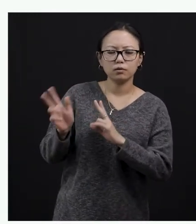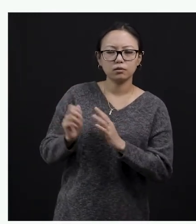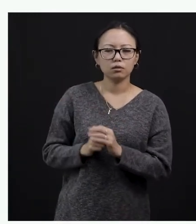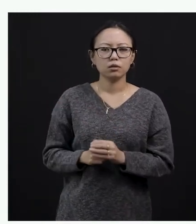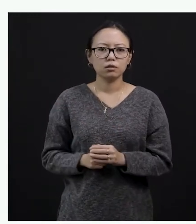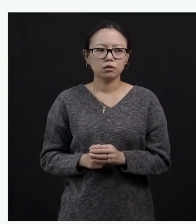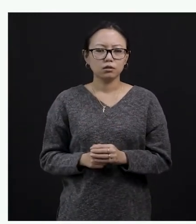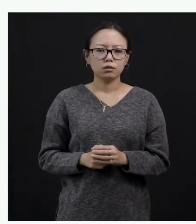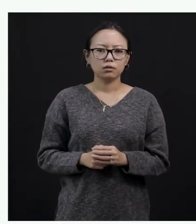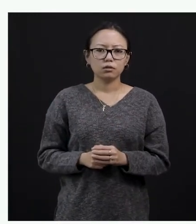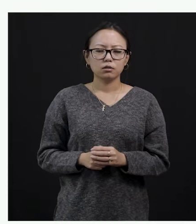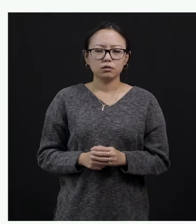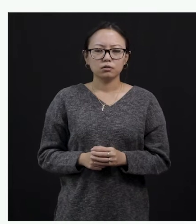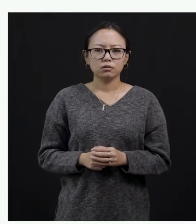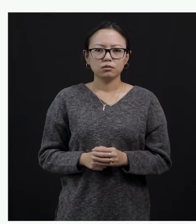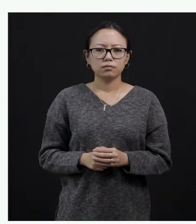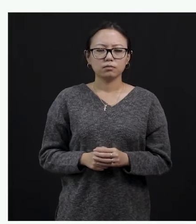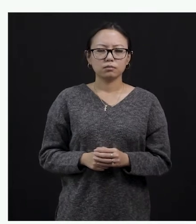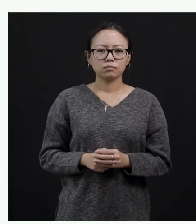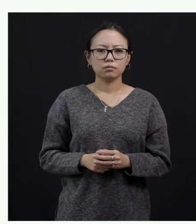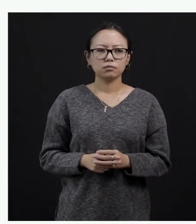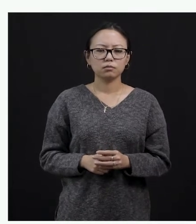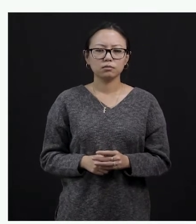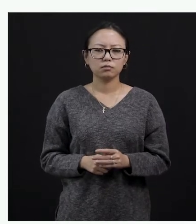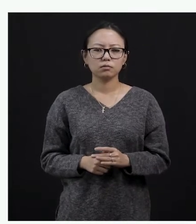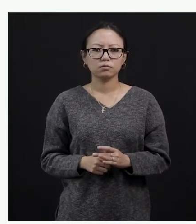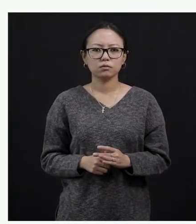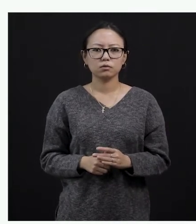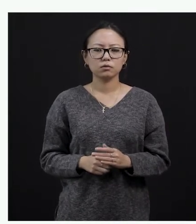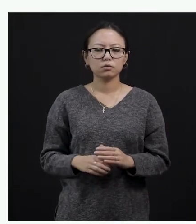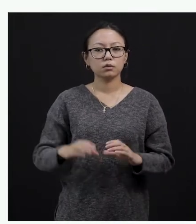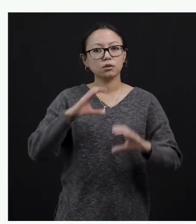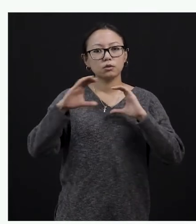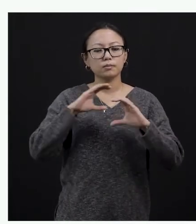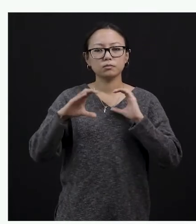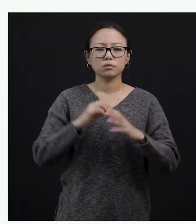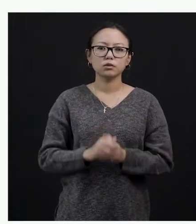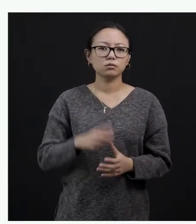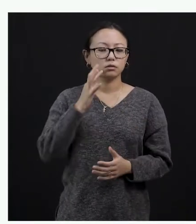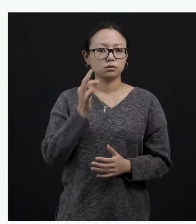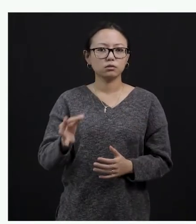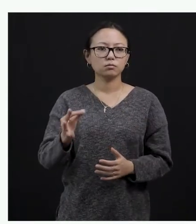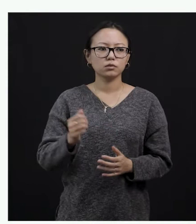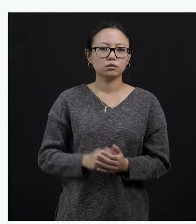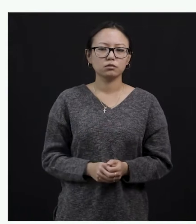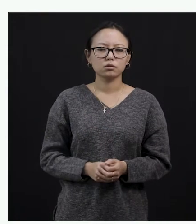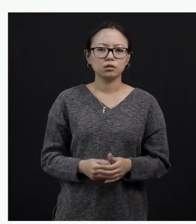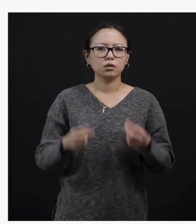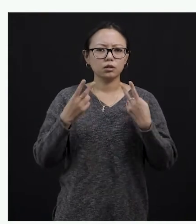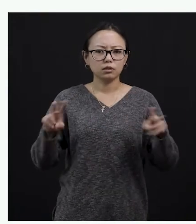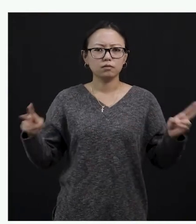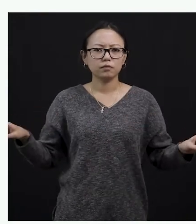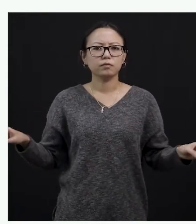come across in the markets, in the shops, right? So communication is very important, and there are different ways